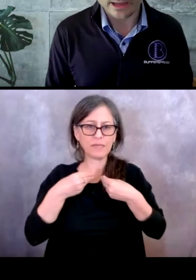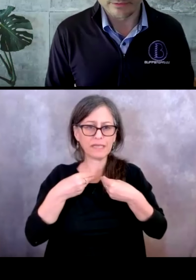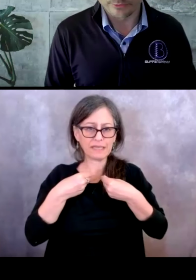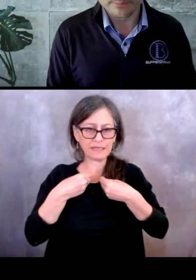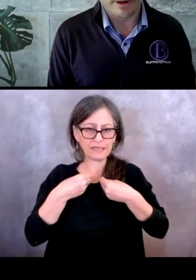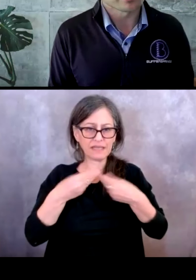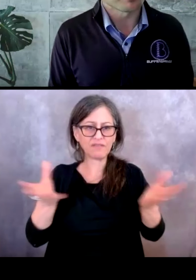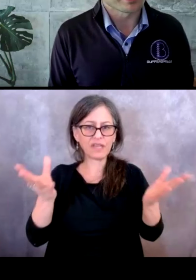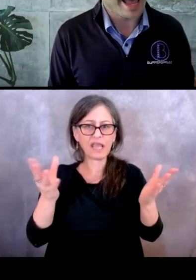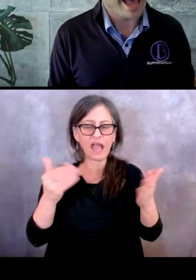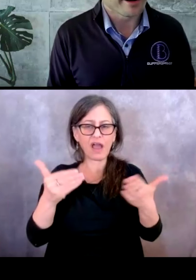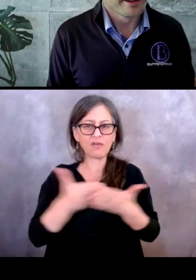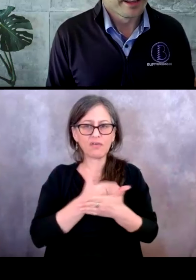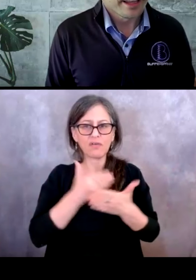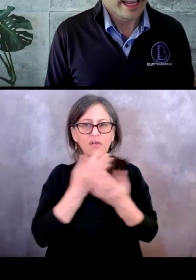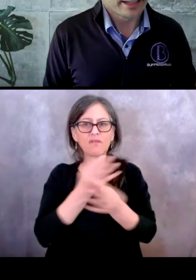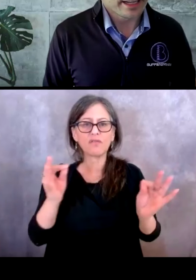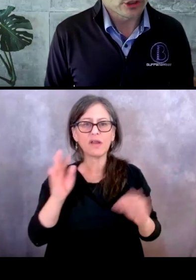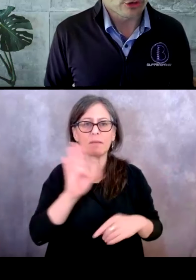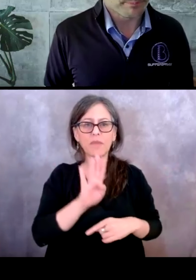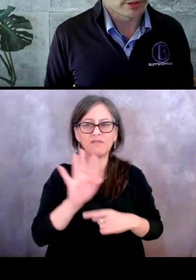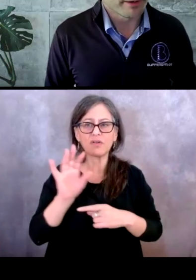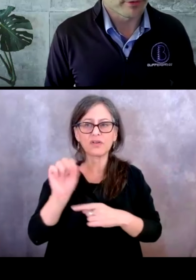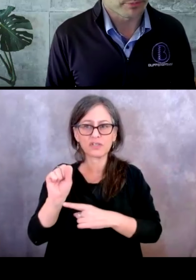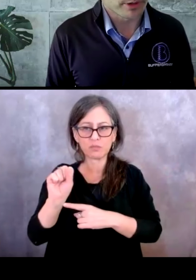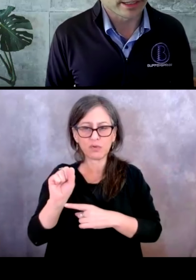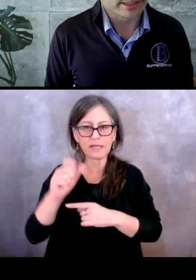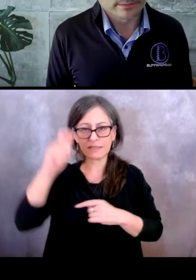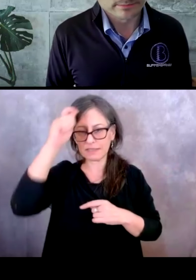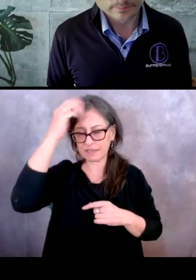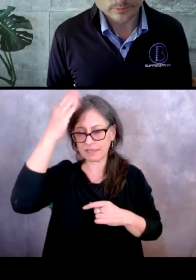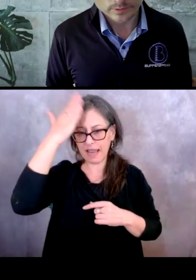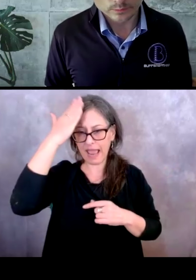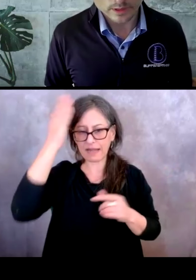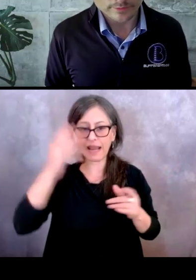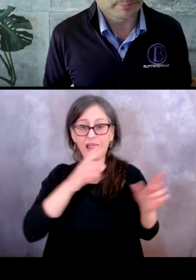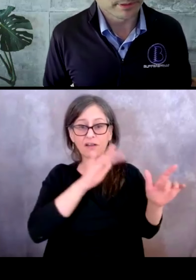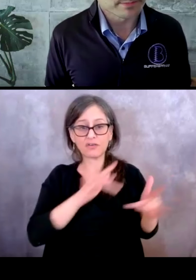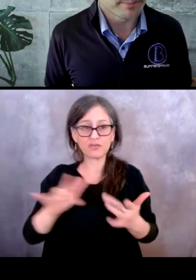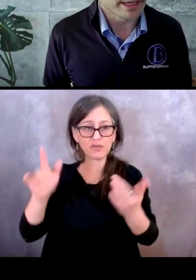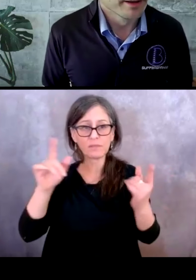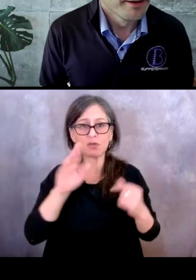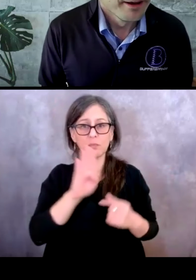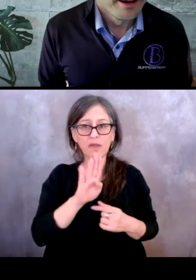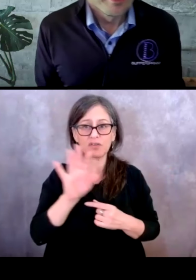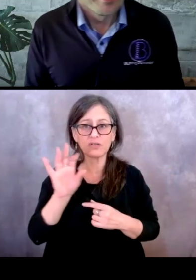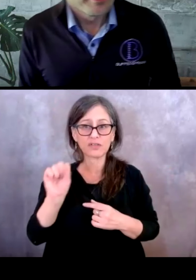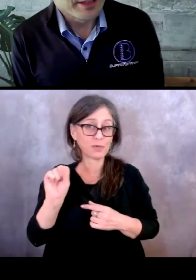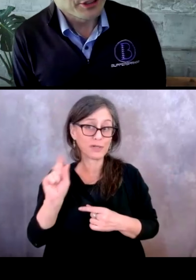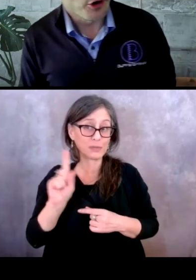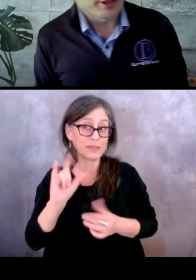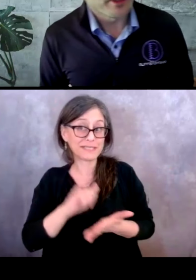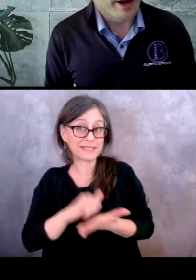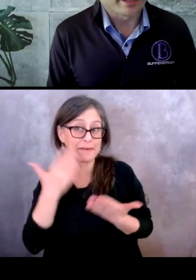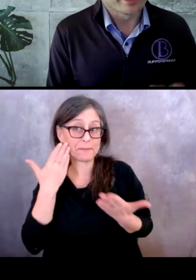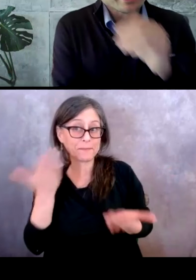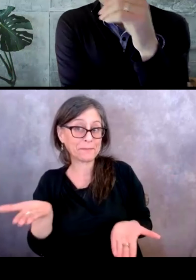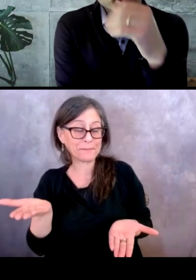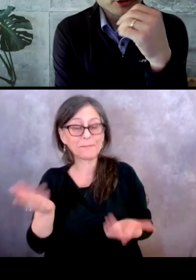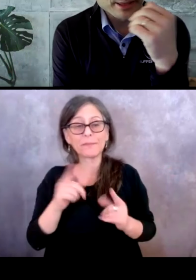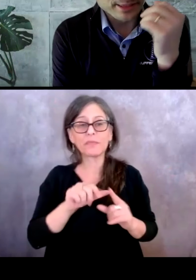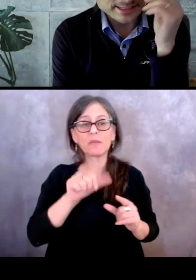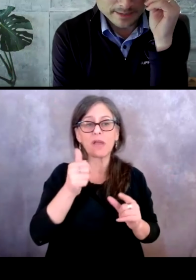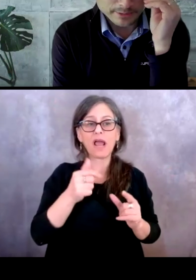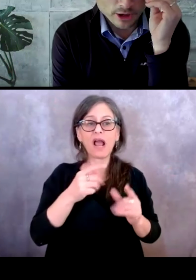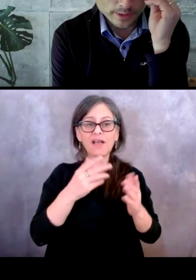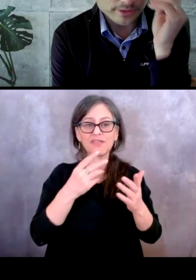away a free BufferSprings hat and a trip to BufferSprings, wherever that place may be. These are all the other accolades